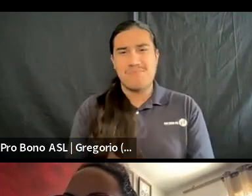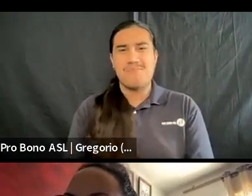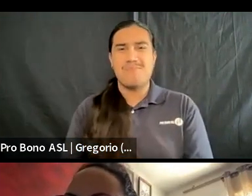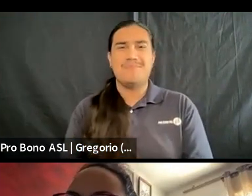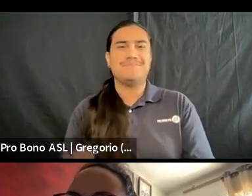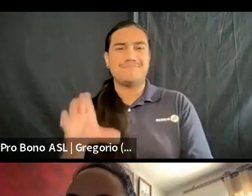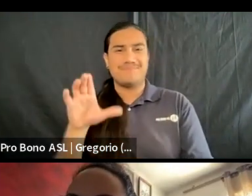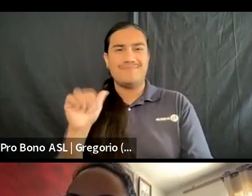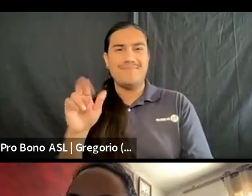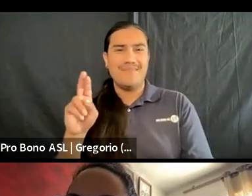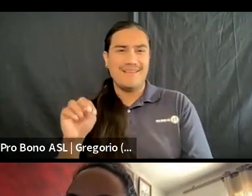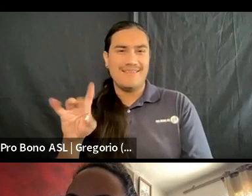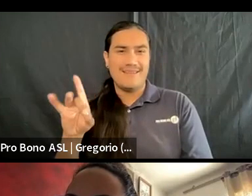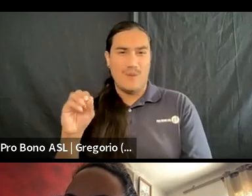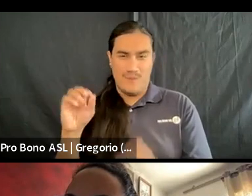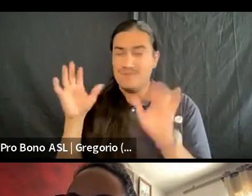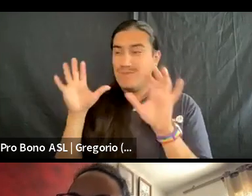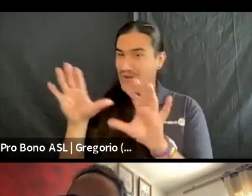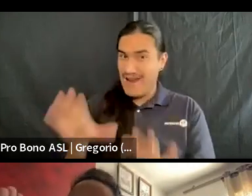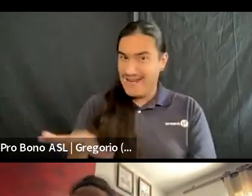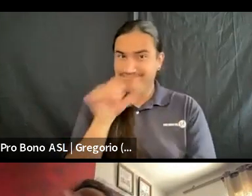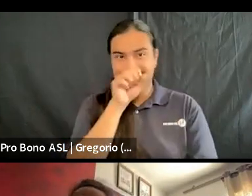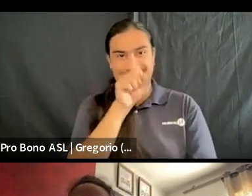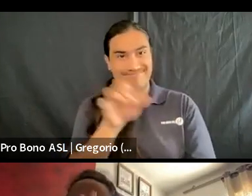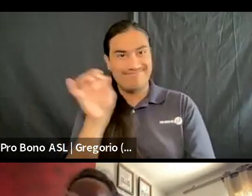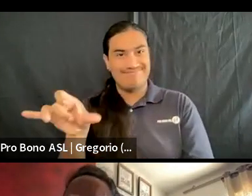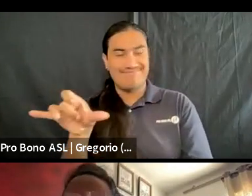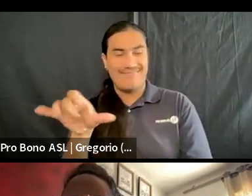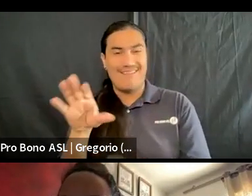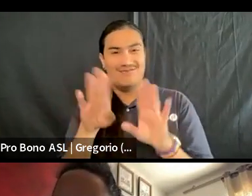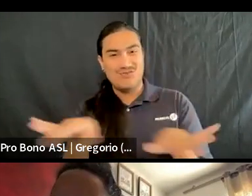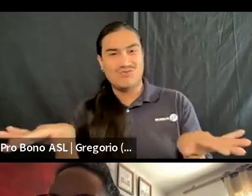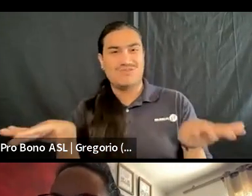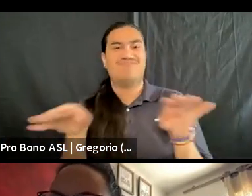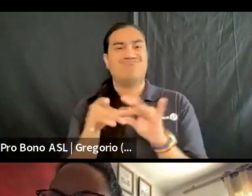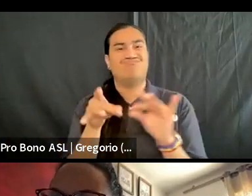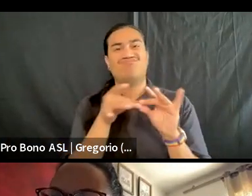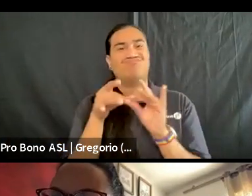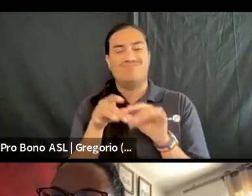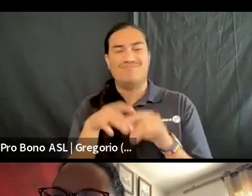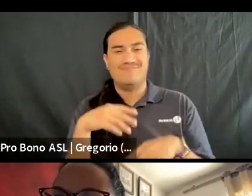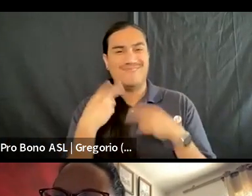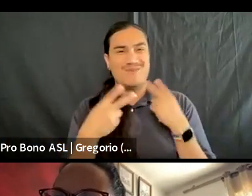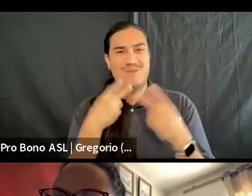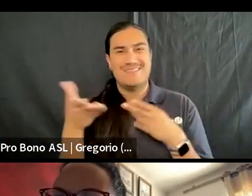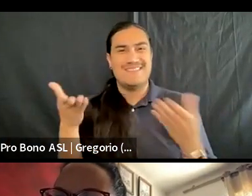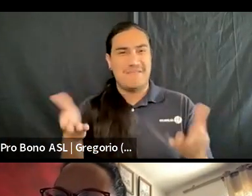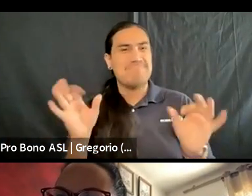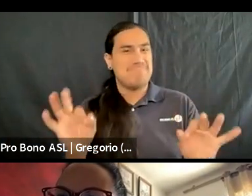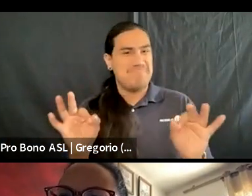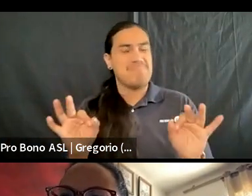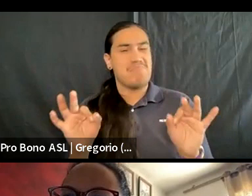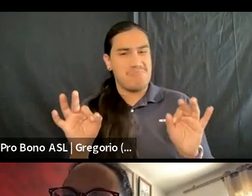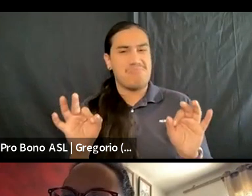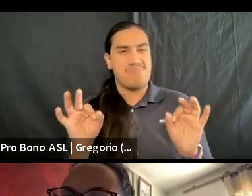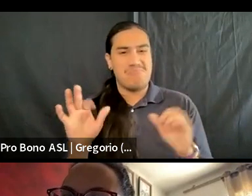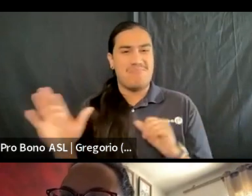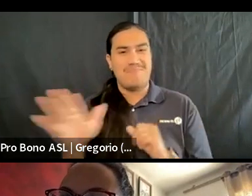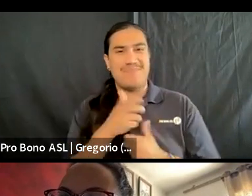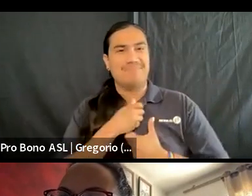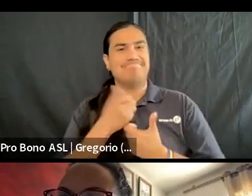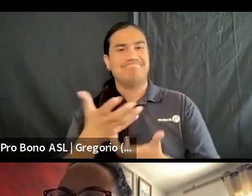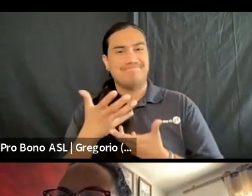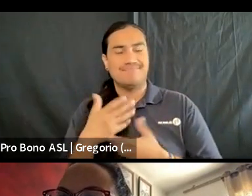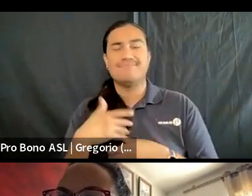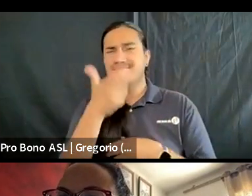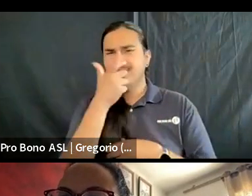Great. Love the children voices there. And it's